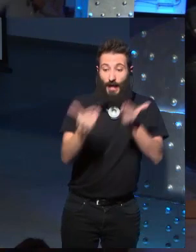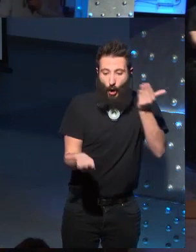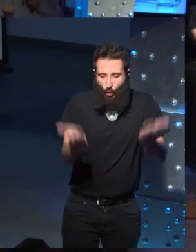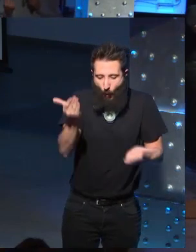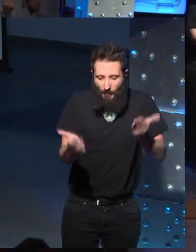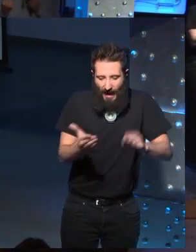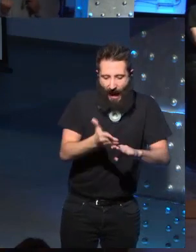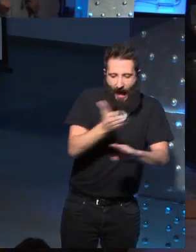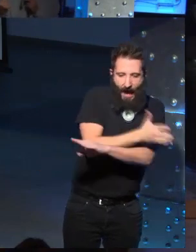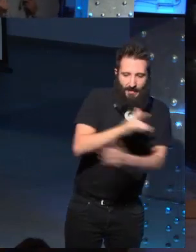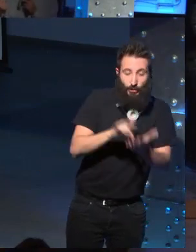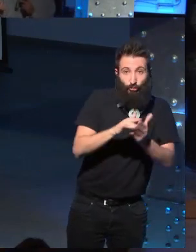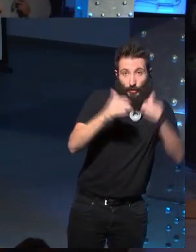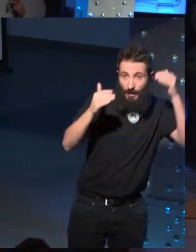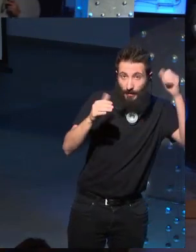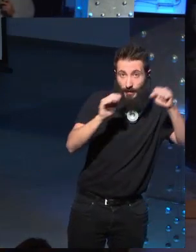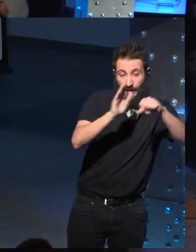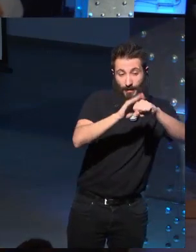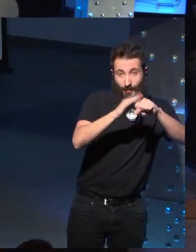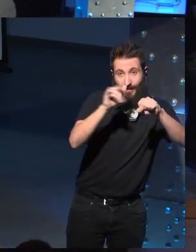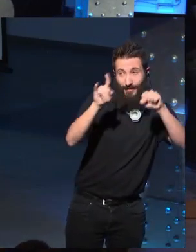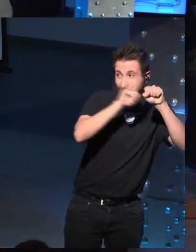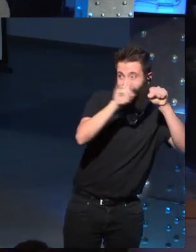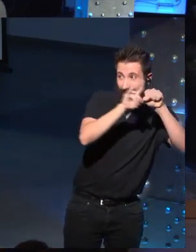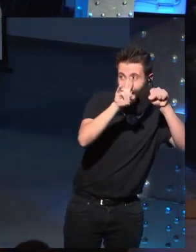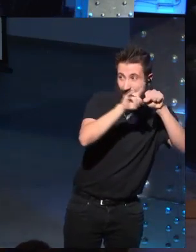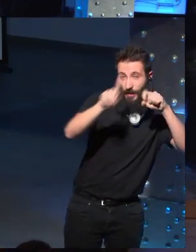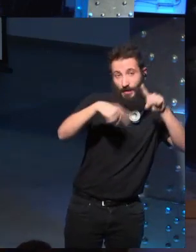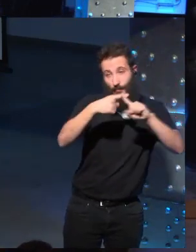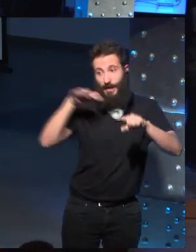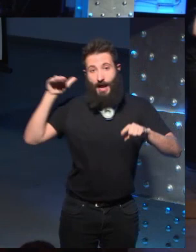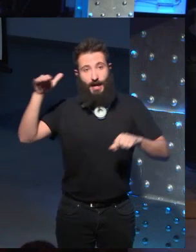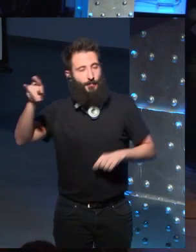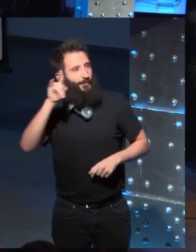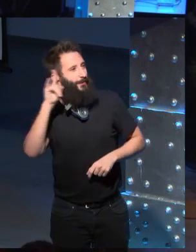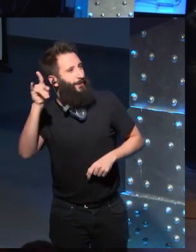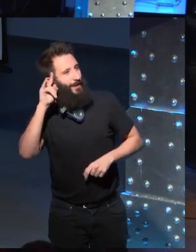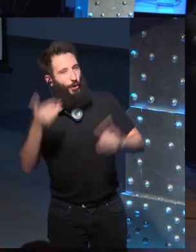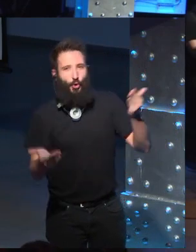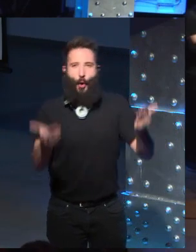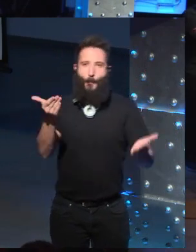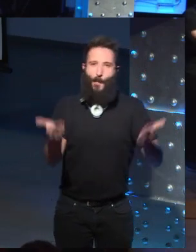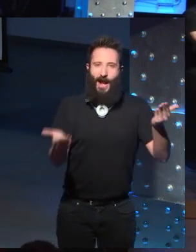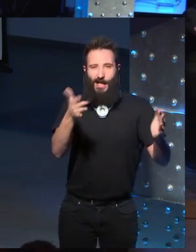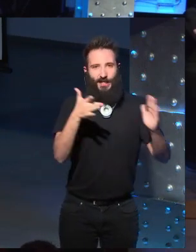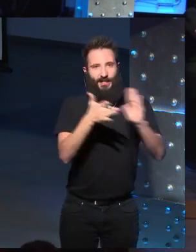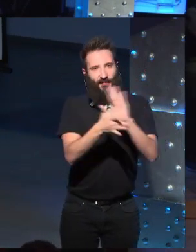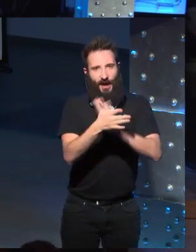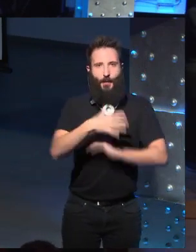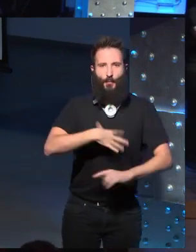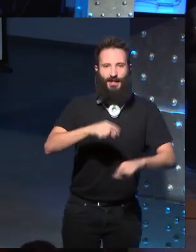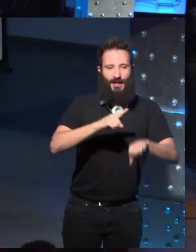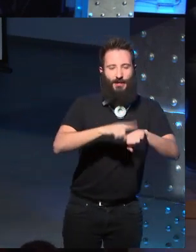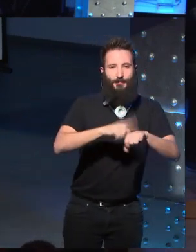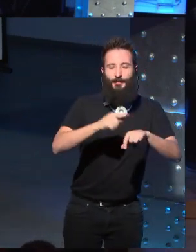sound inside the bell to the one you receive, you can tell how far away you are from the bell.